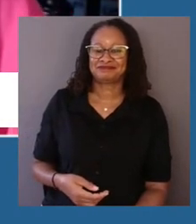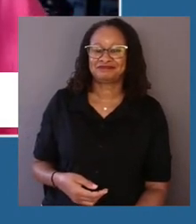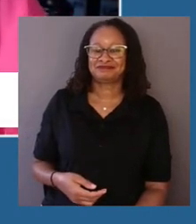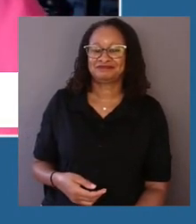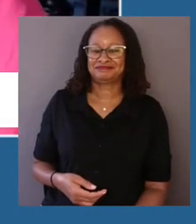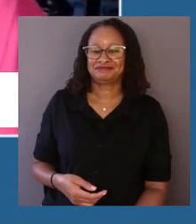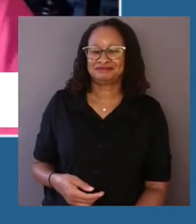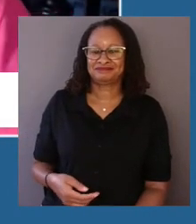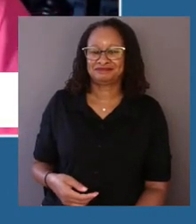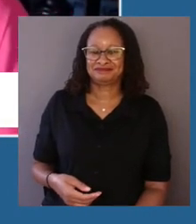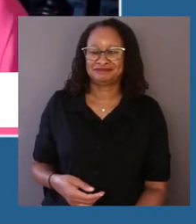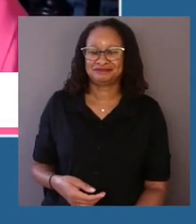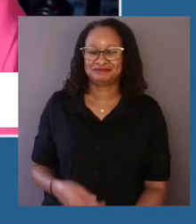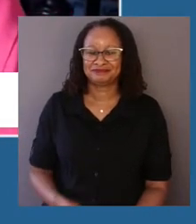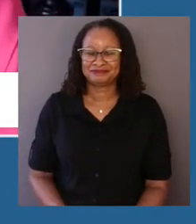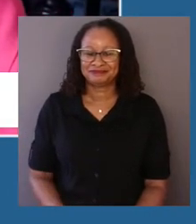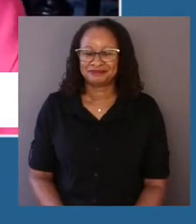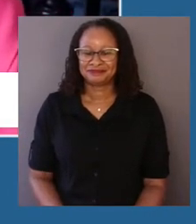So,